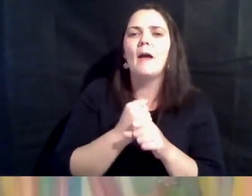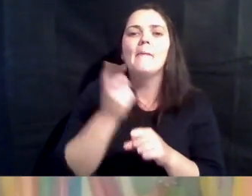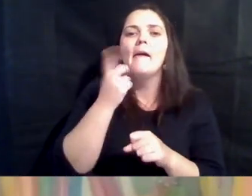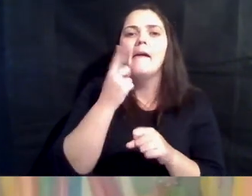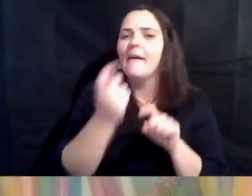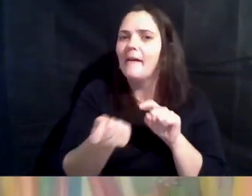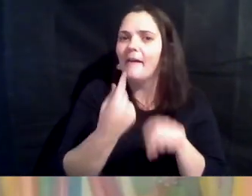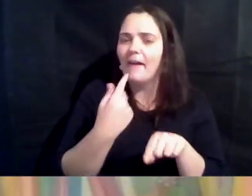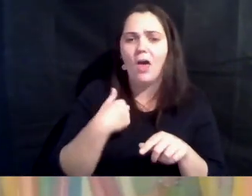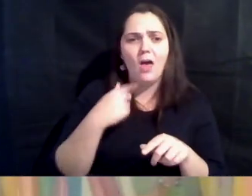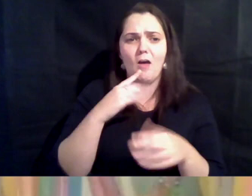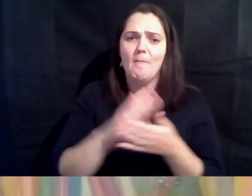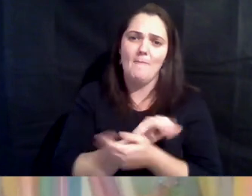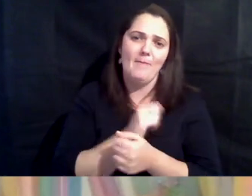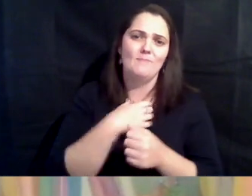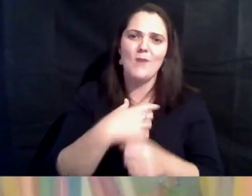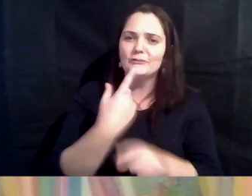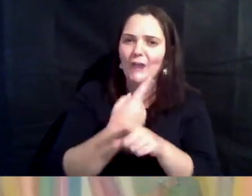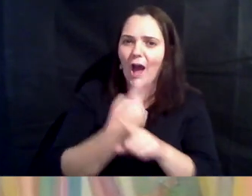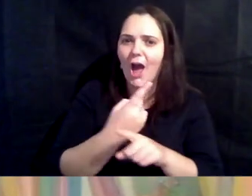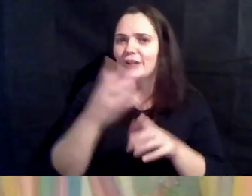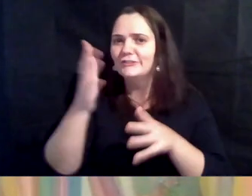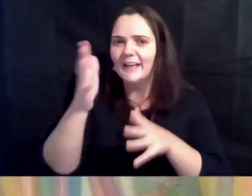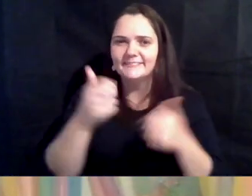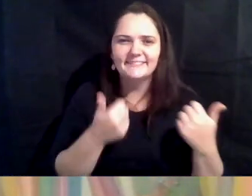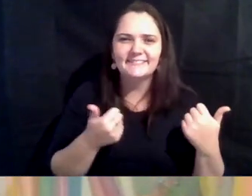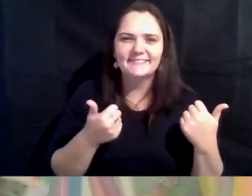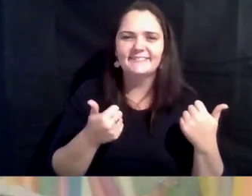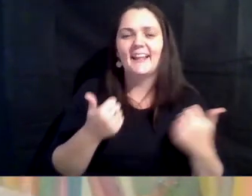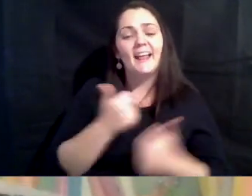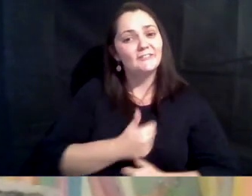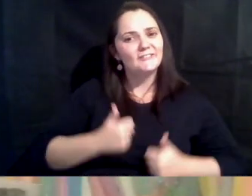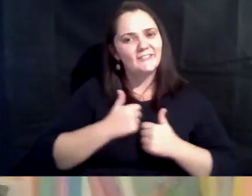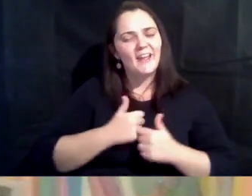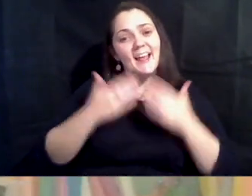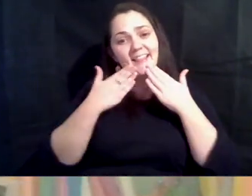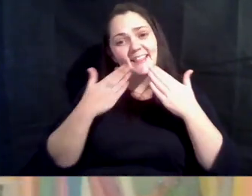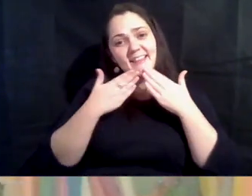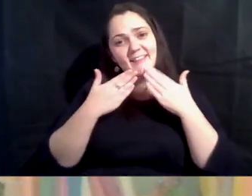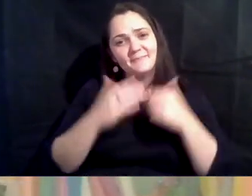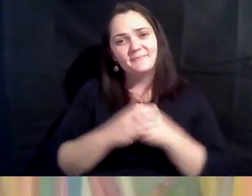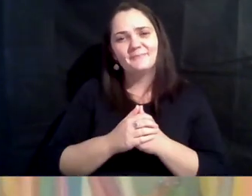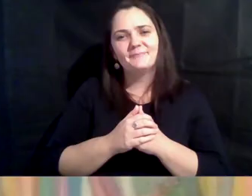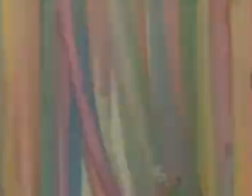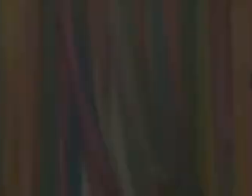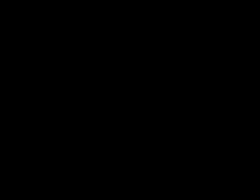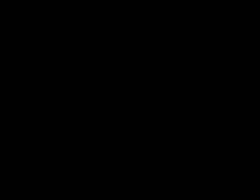chat to you, and I hope you had fun. Thanks so much for joining me. I'll hand it back to the Goma team.